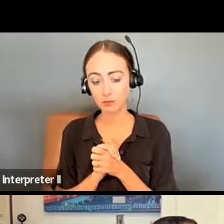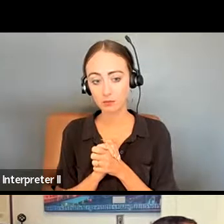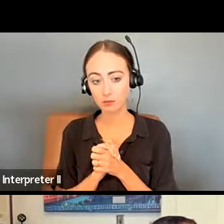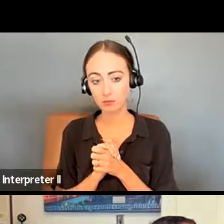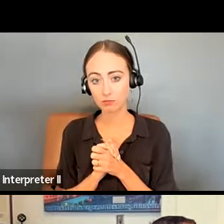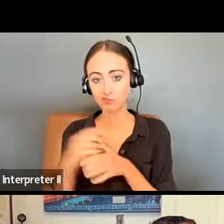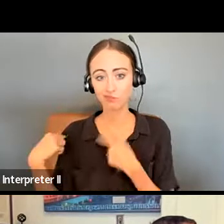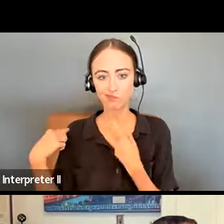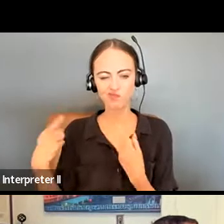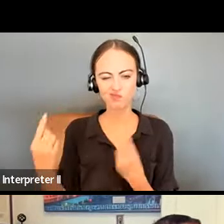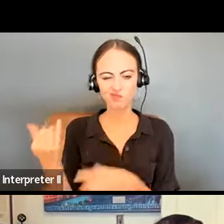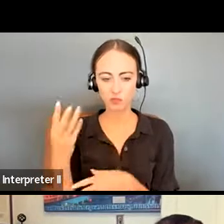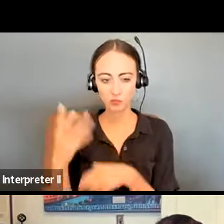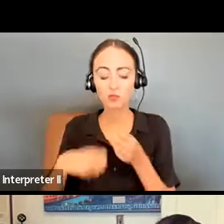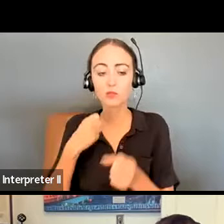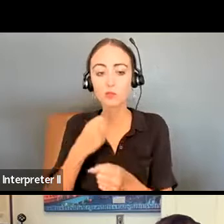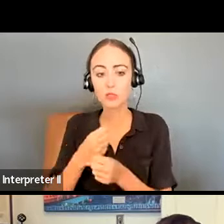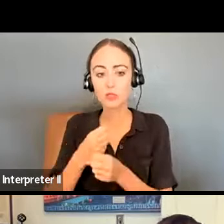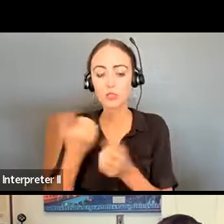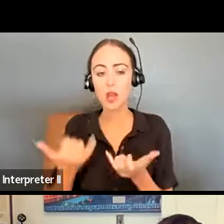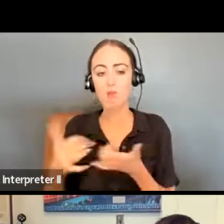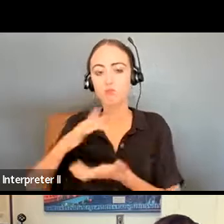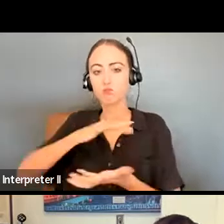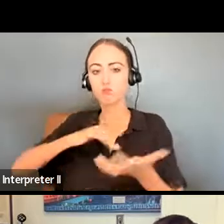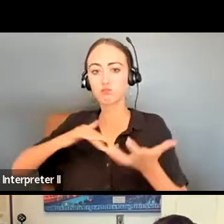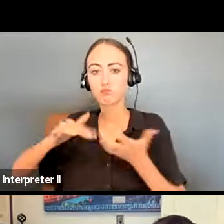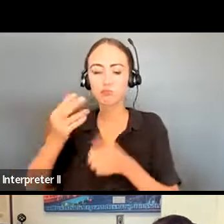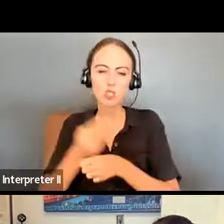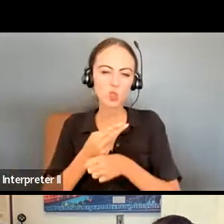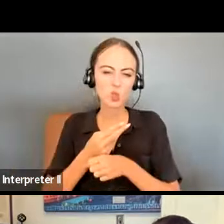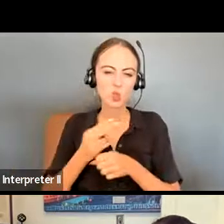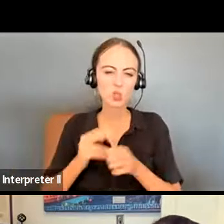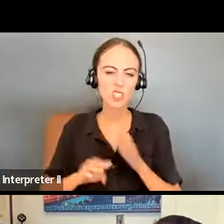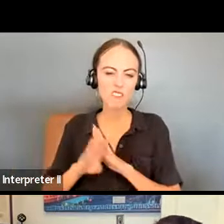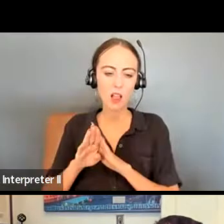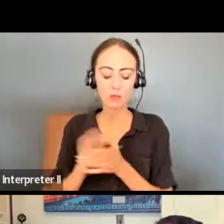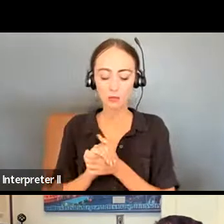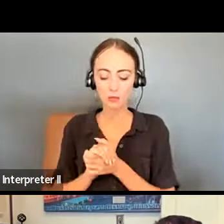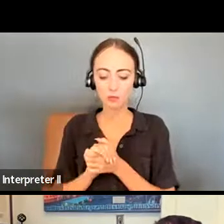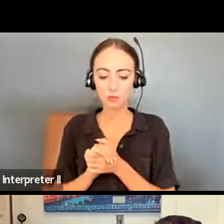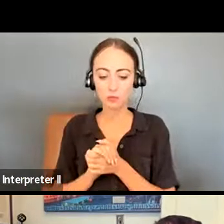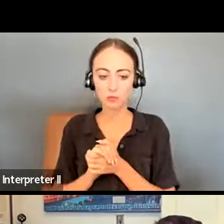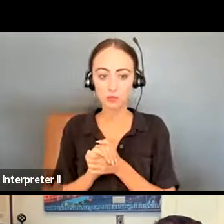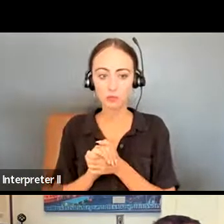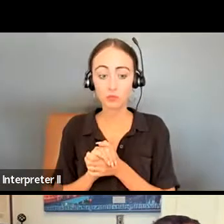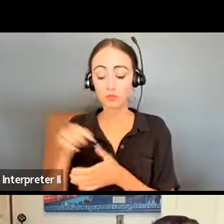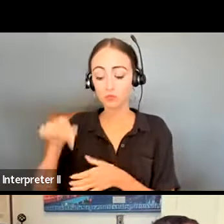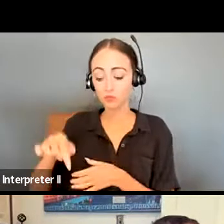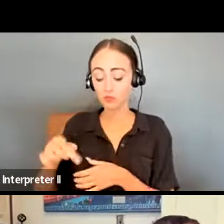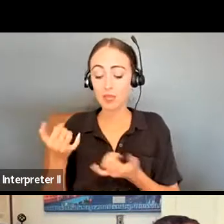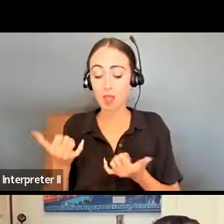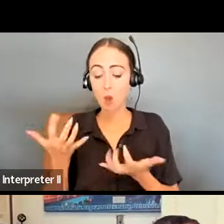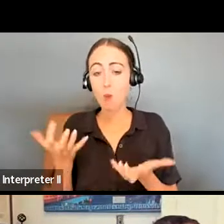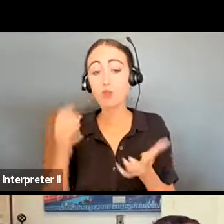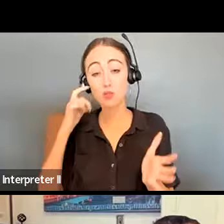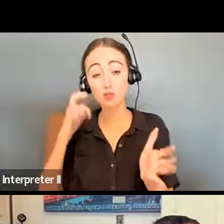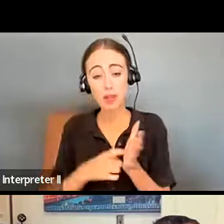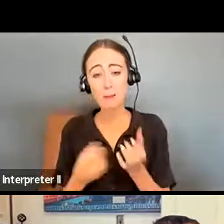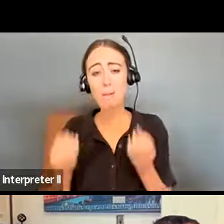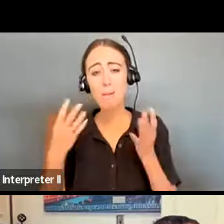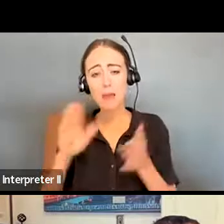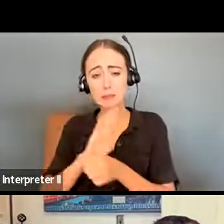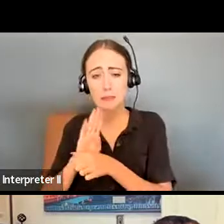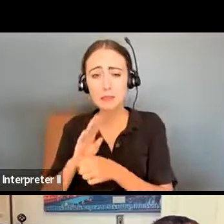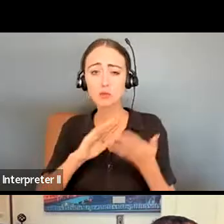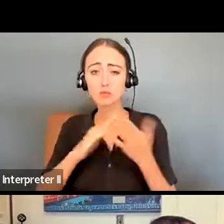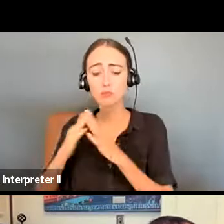over the last several years into a mixed-use development. The local advisory neighborhood commission 6E wishes to recognize many of the businesses,